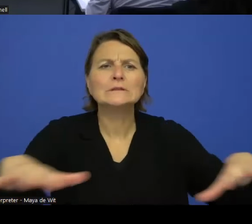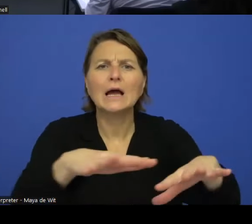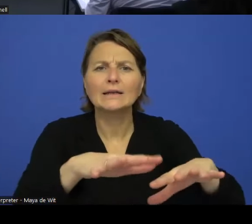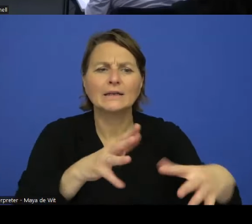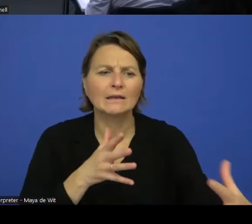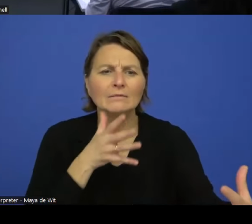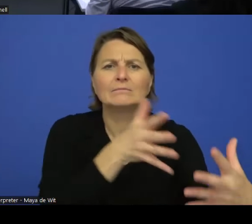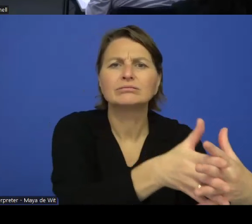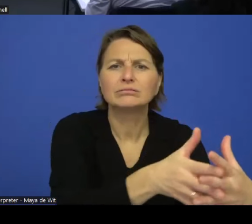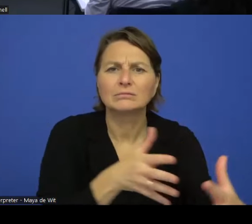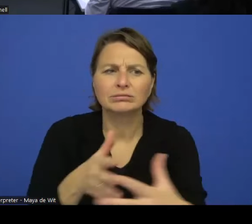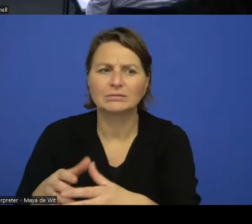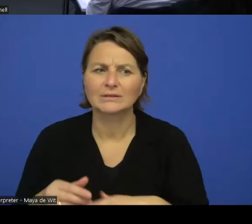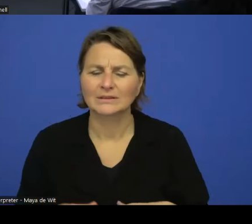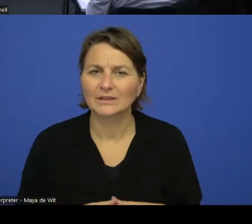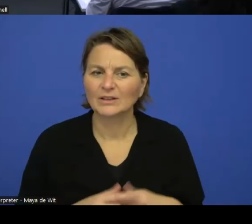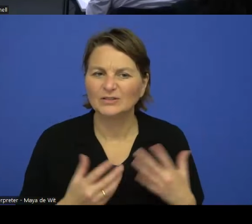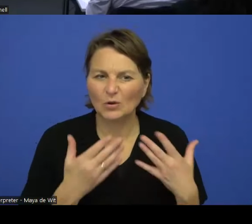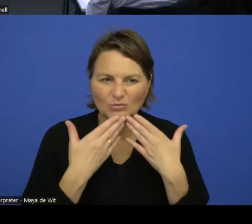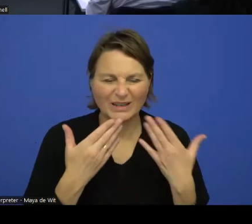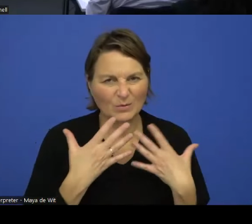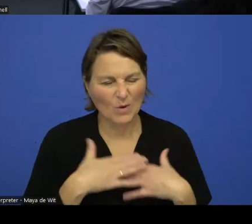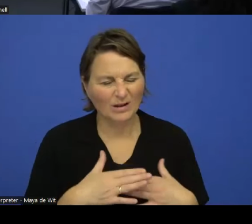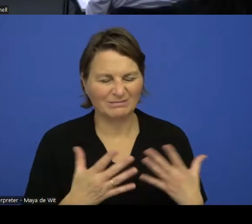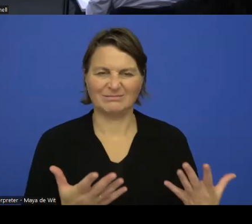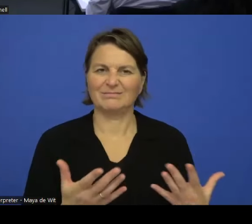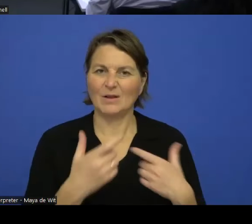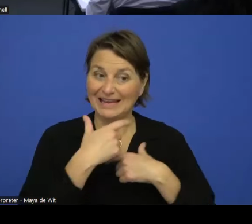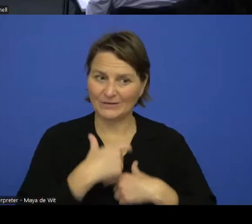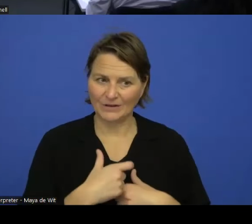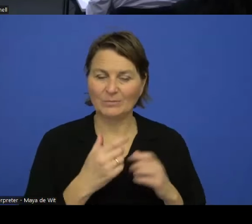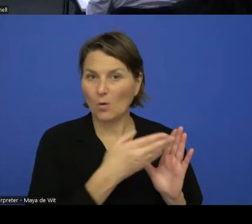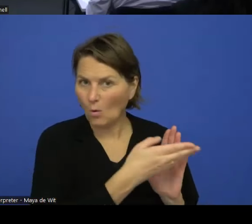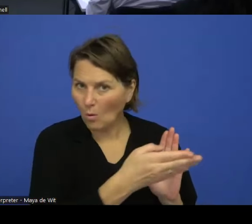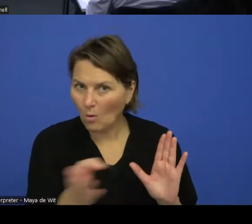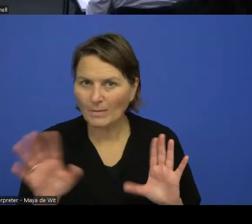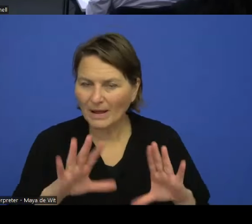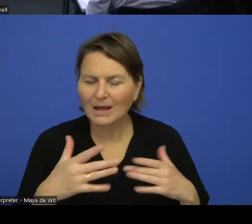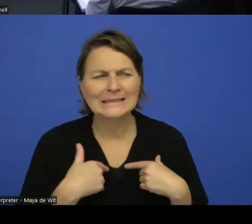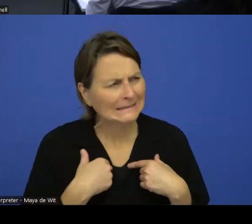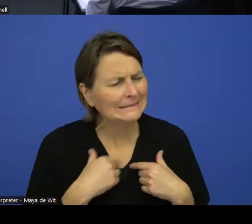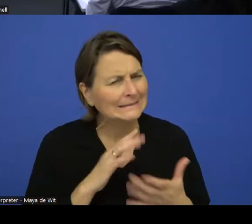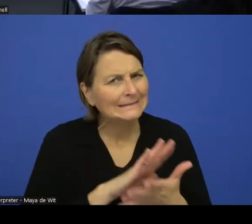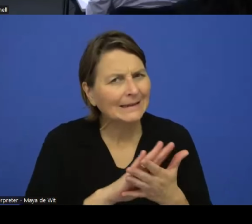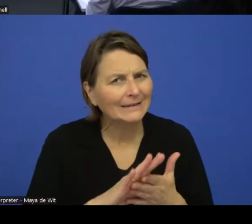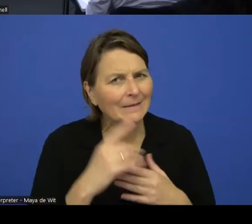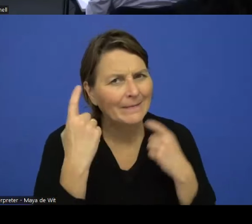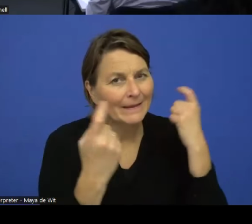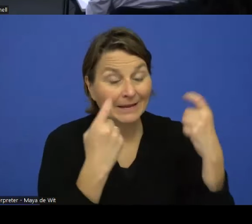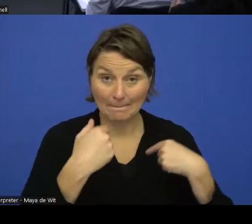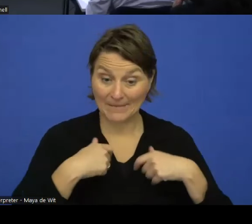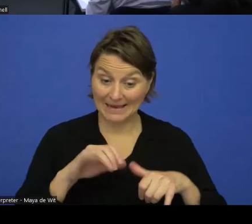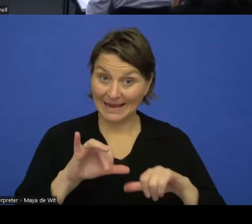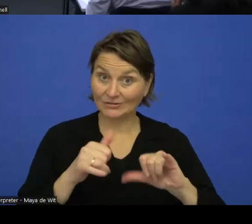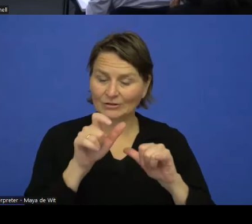other isn't very helpful. I thought, actually, that's quite nice because it sort of captures some of what I'm thinking about, which is, as an engineer, you're trying to think about,